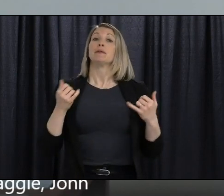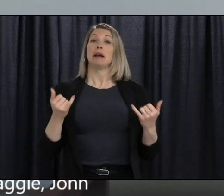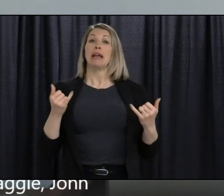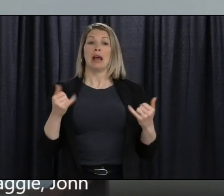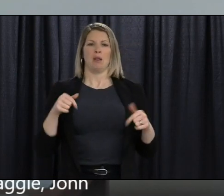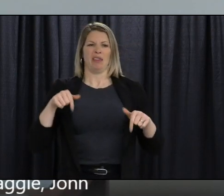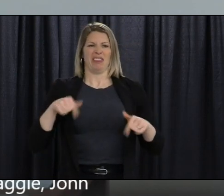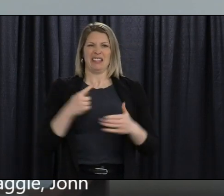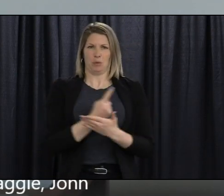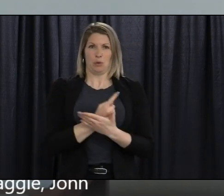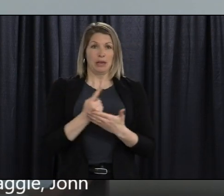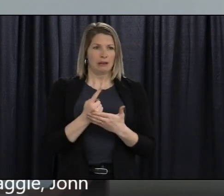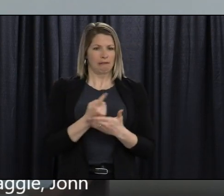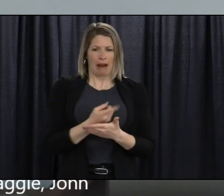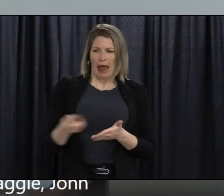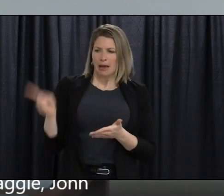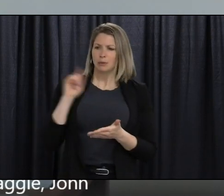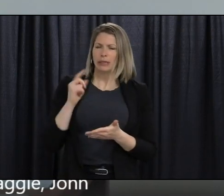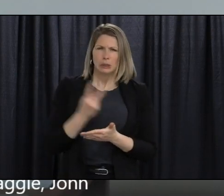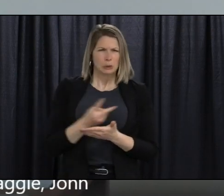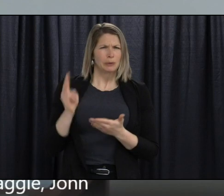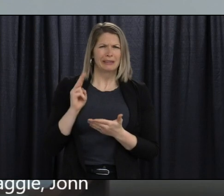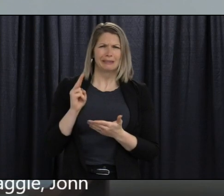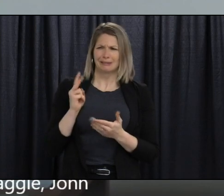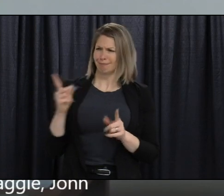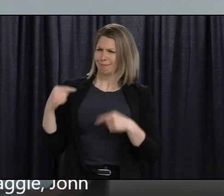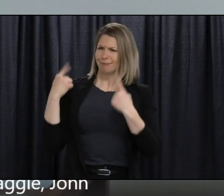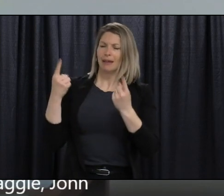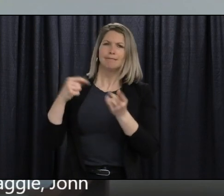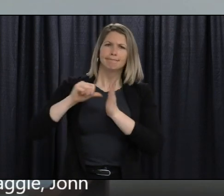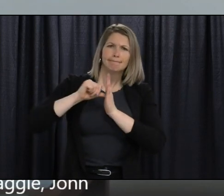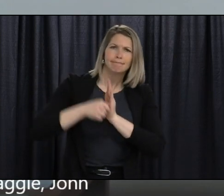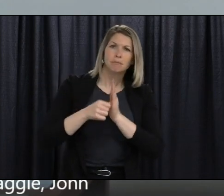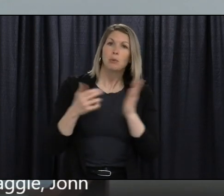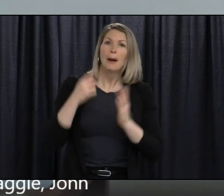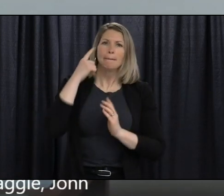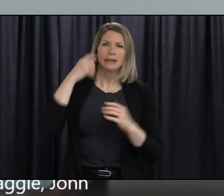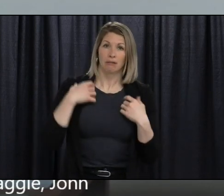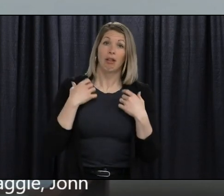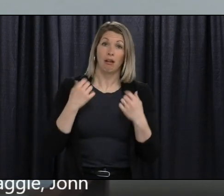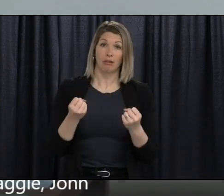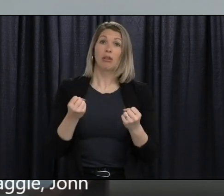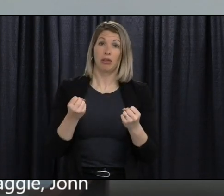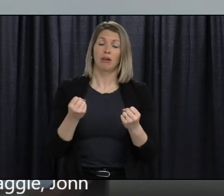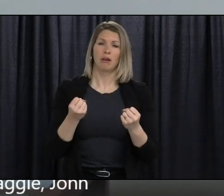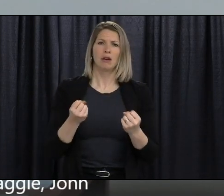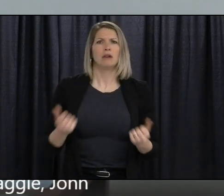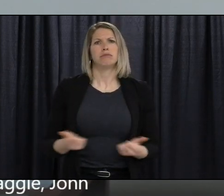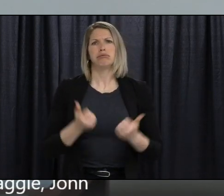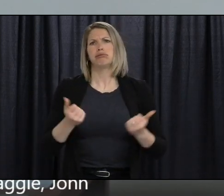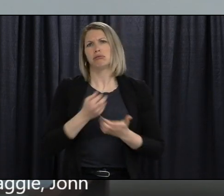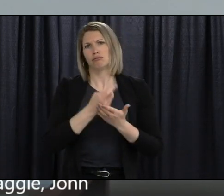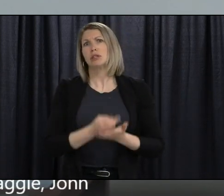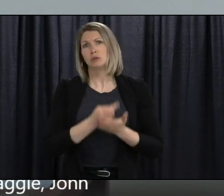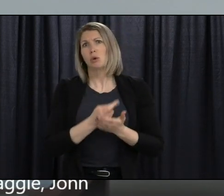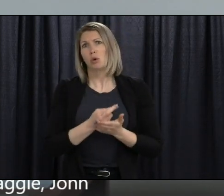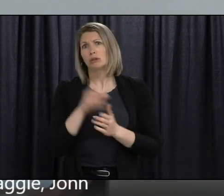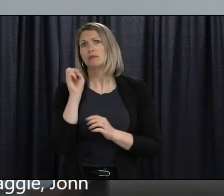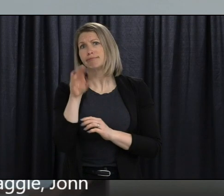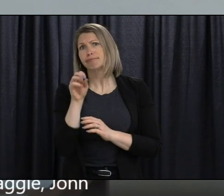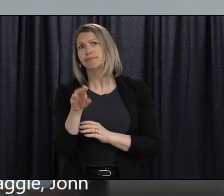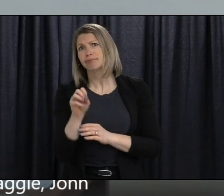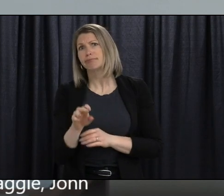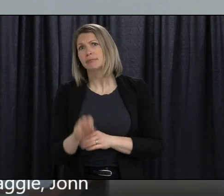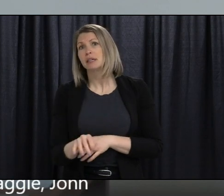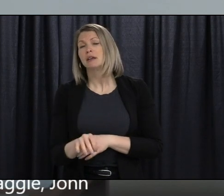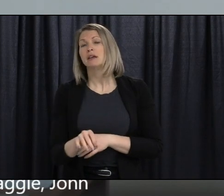emphasized some of the tools and some of the approaches we've had around mental health. but several commentators have raised the issue